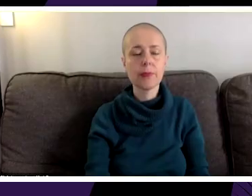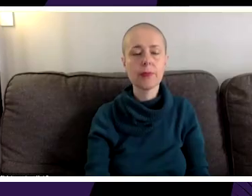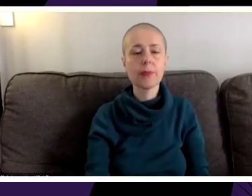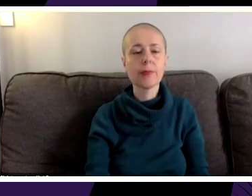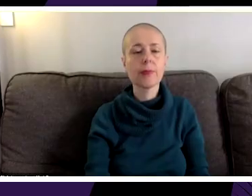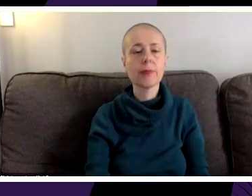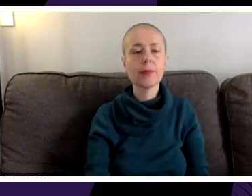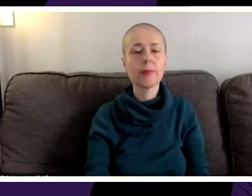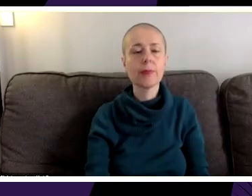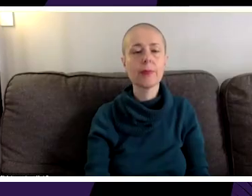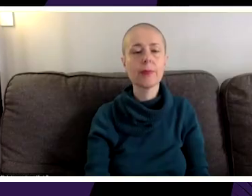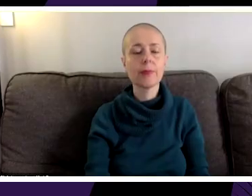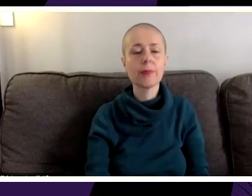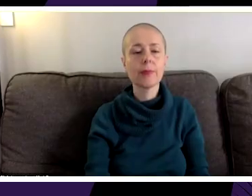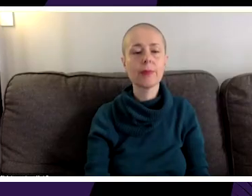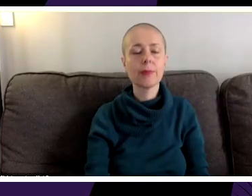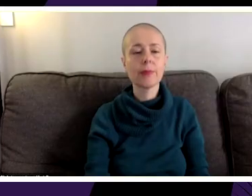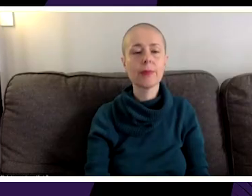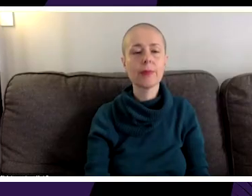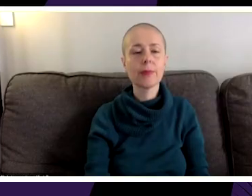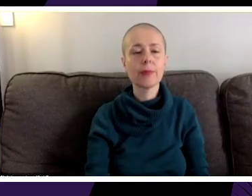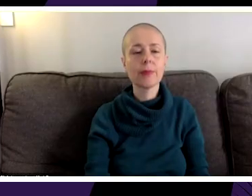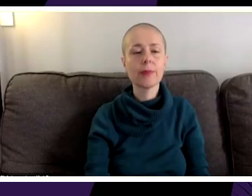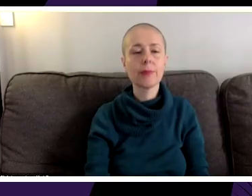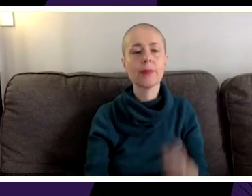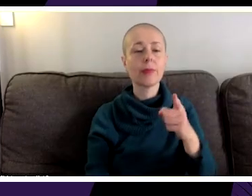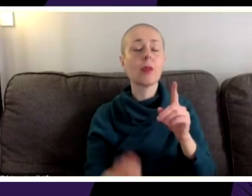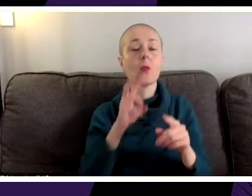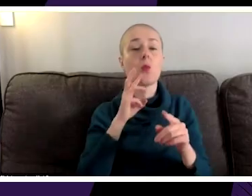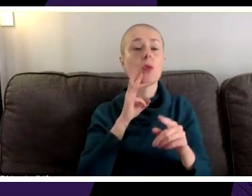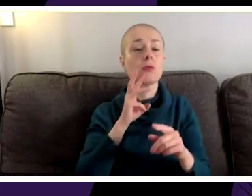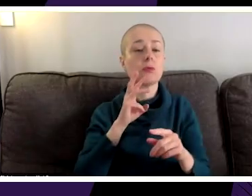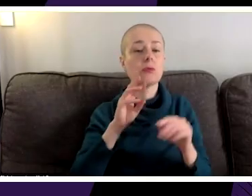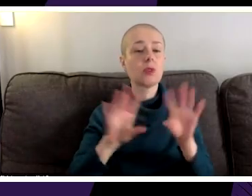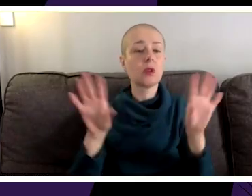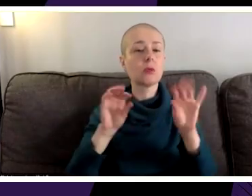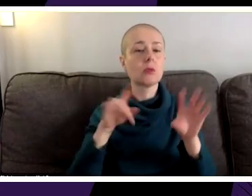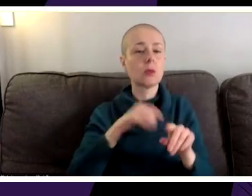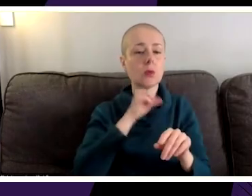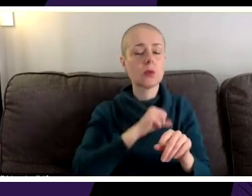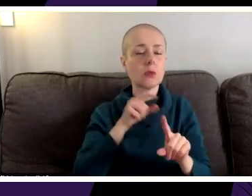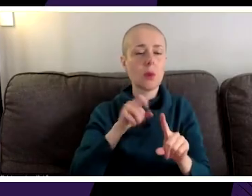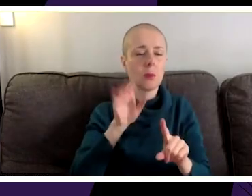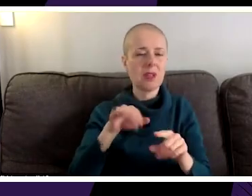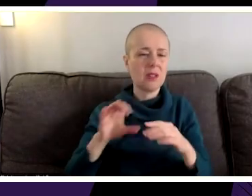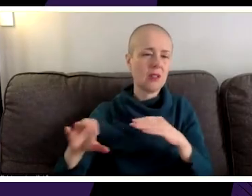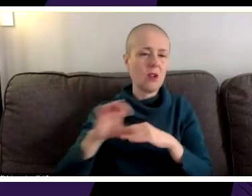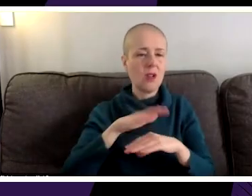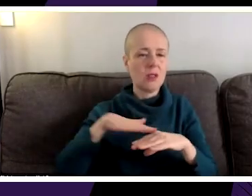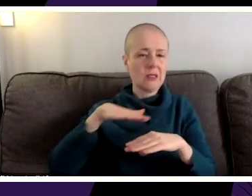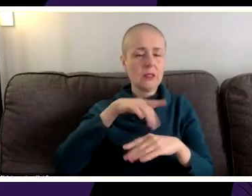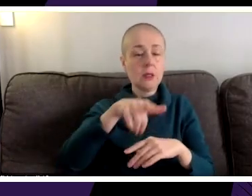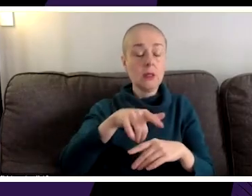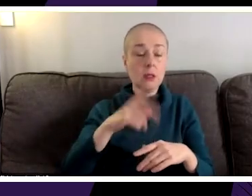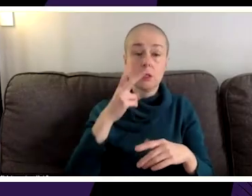is, this one is the oldest fountain that I think from the continent, and people pass by